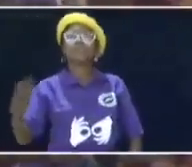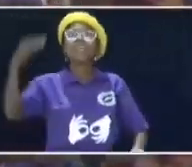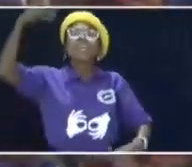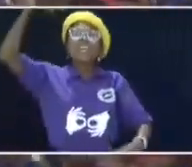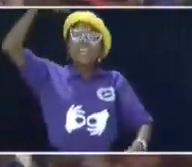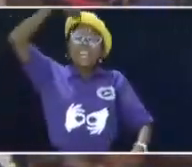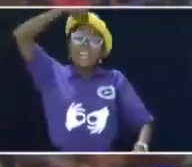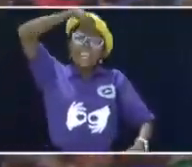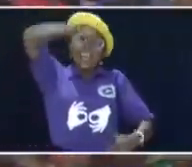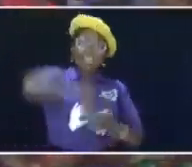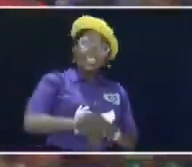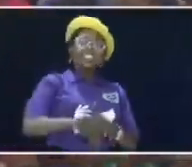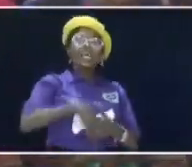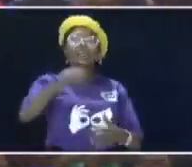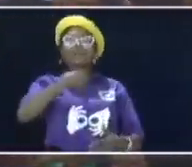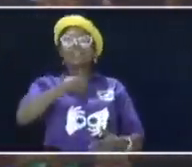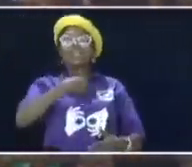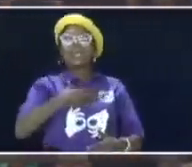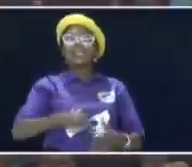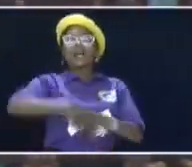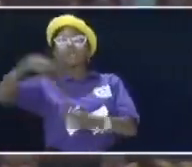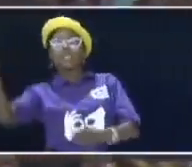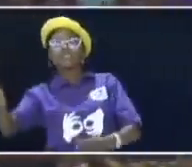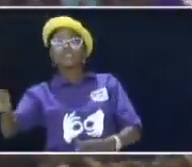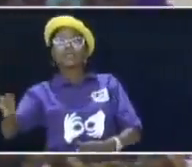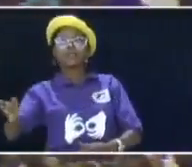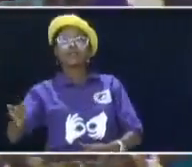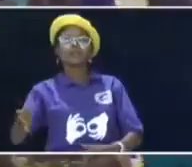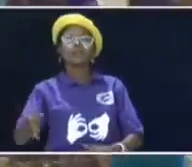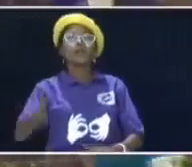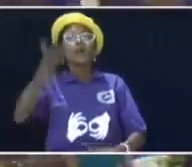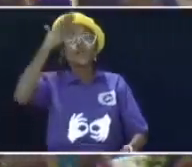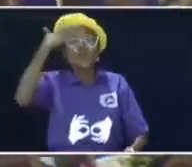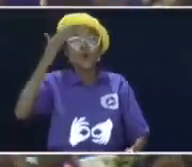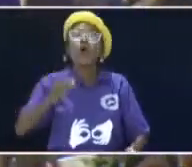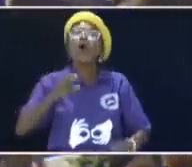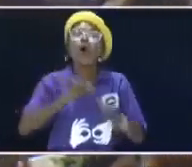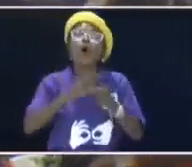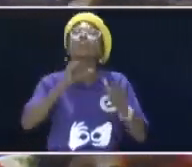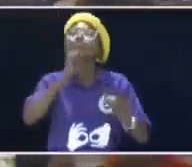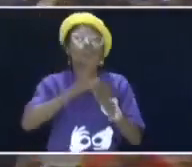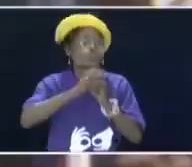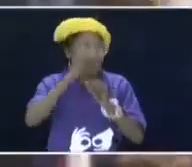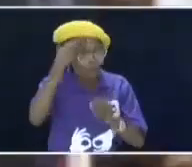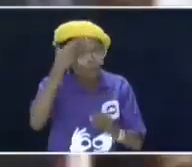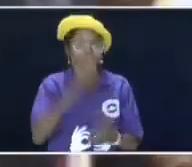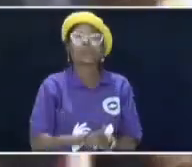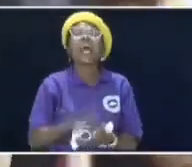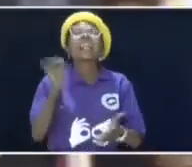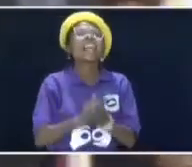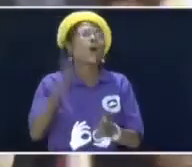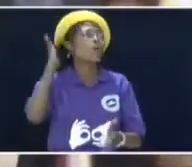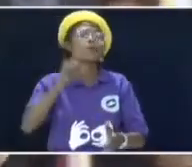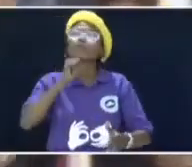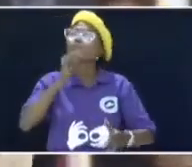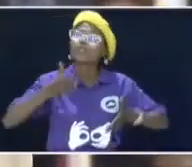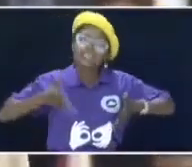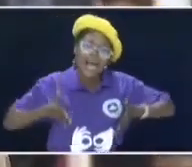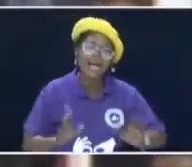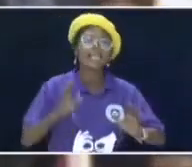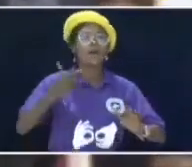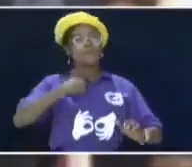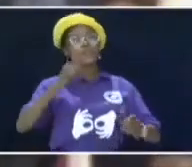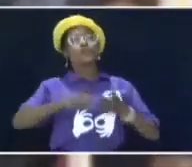inside me or outside, known or unknown, that will not allow me to partner with